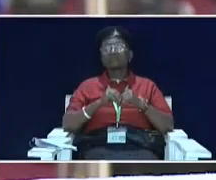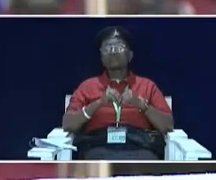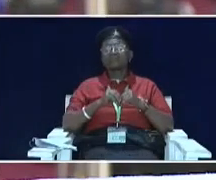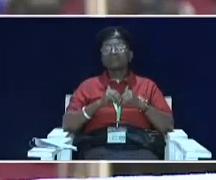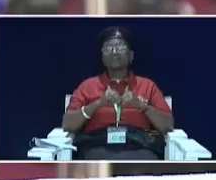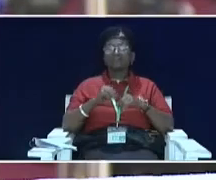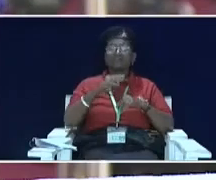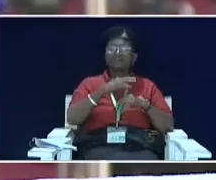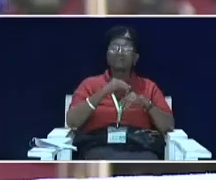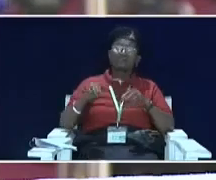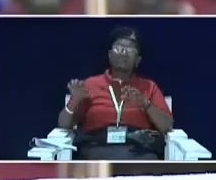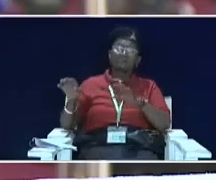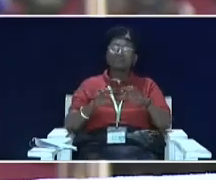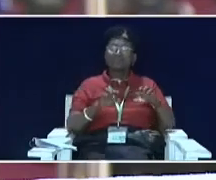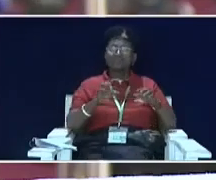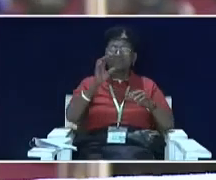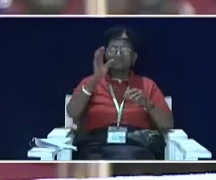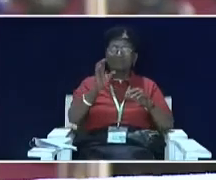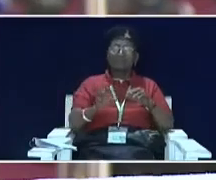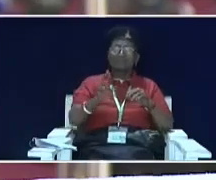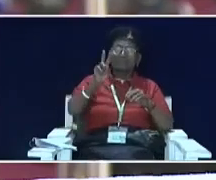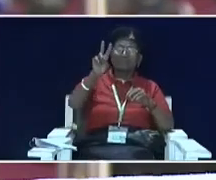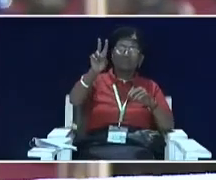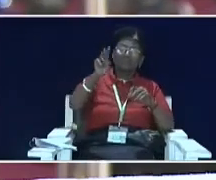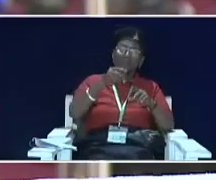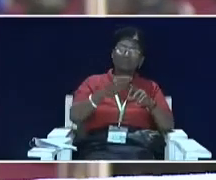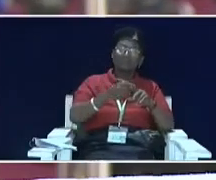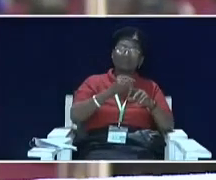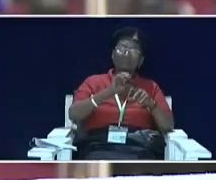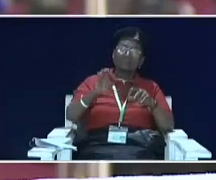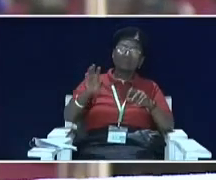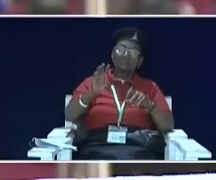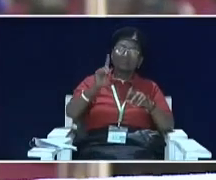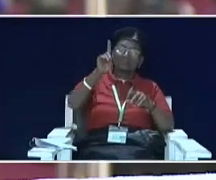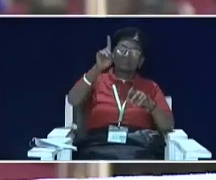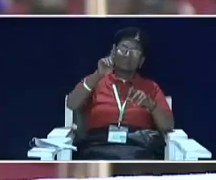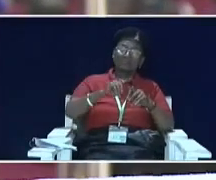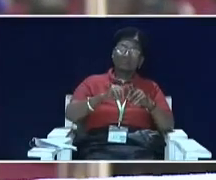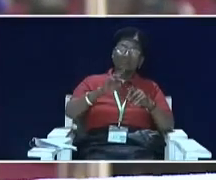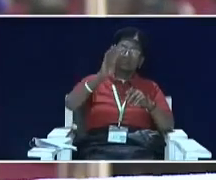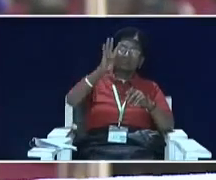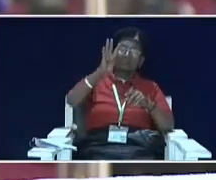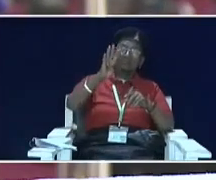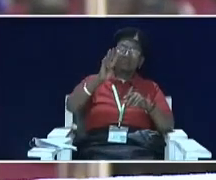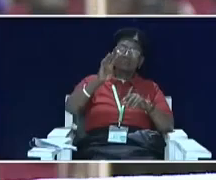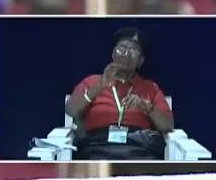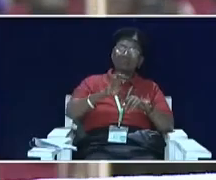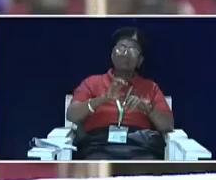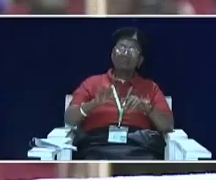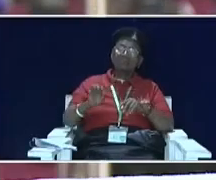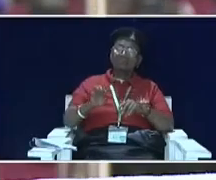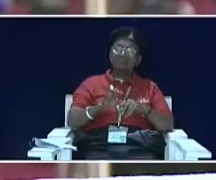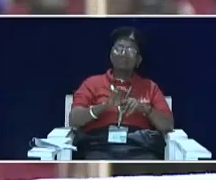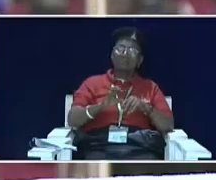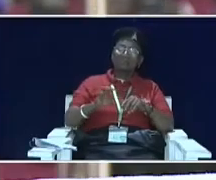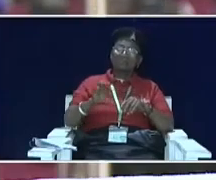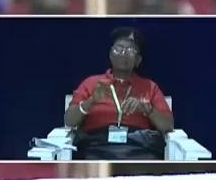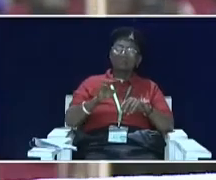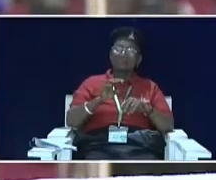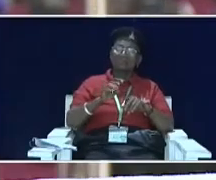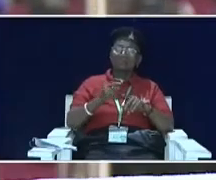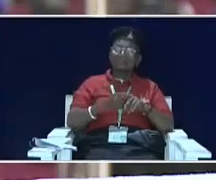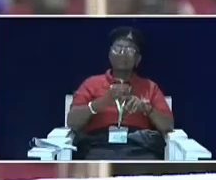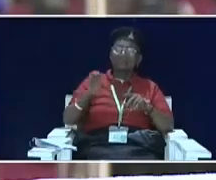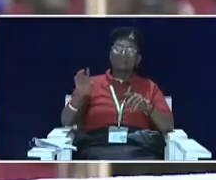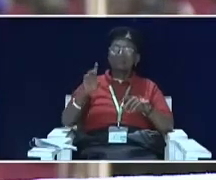And Acts chapter 2, from verse 1 to 4. Acts 2, from verse 1 to